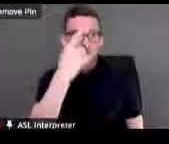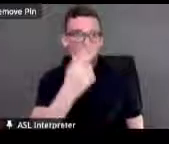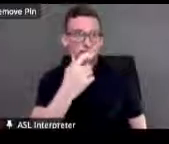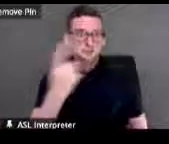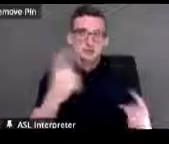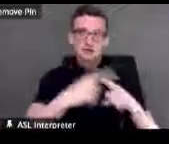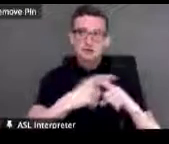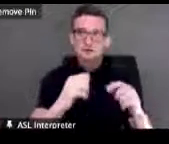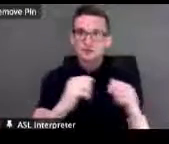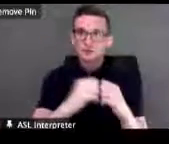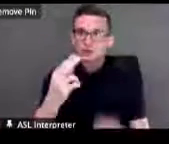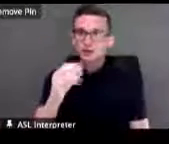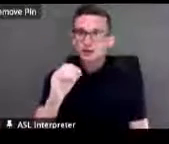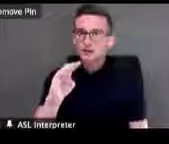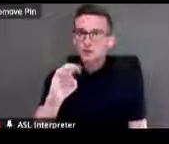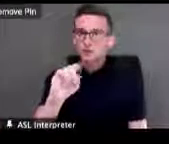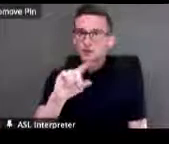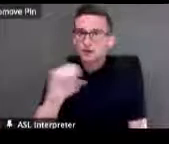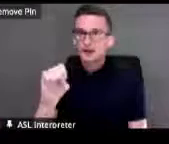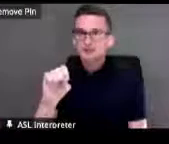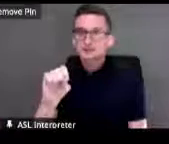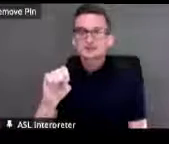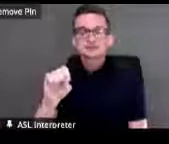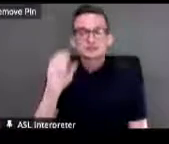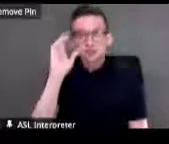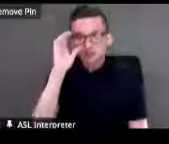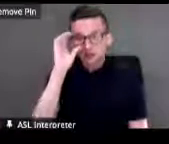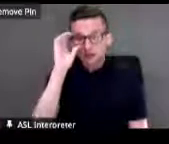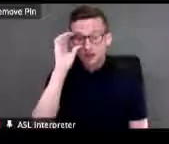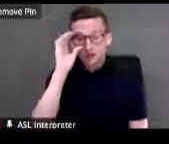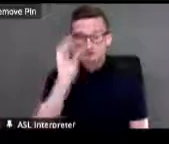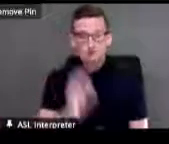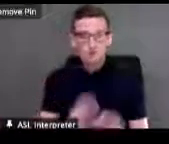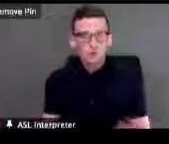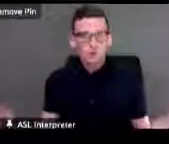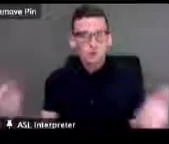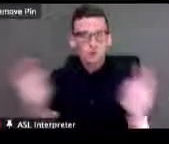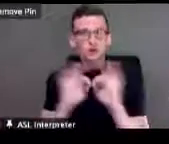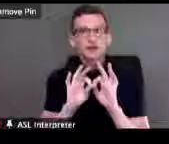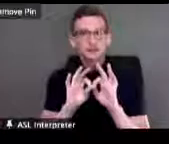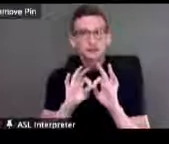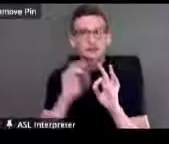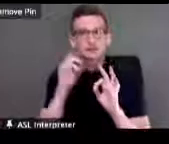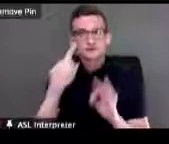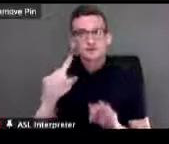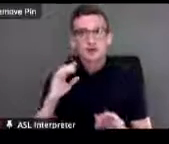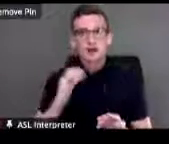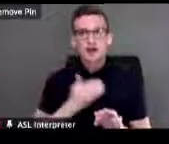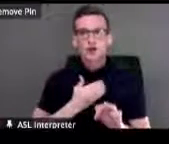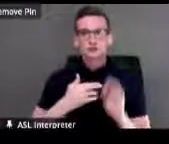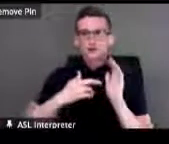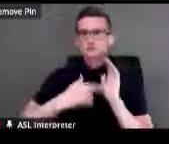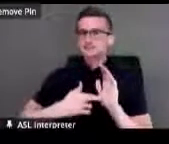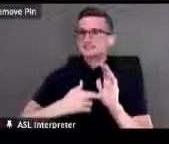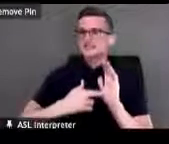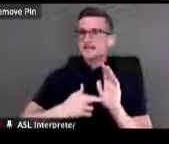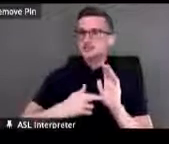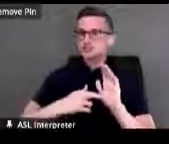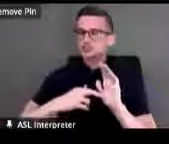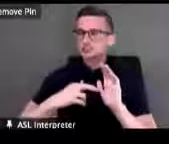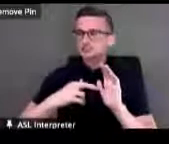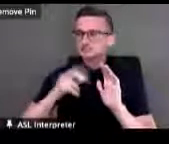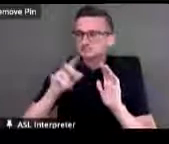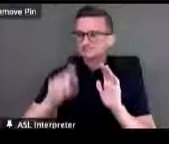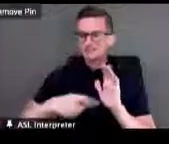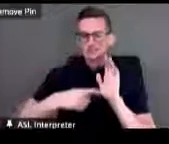just very important for our representation to be able to reflect who's in the